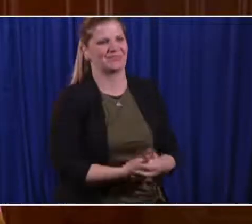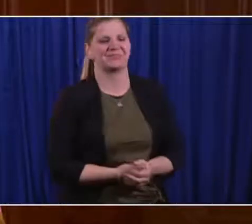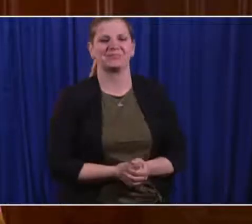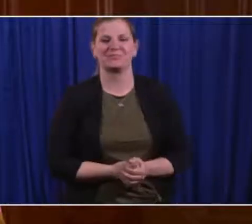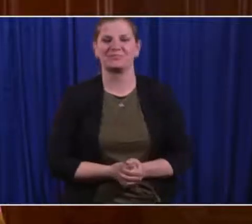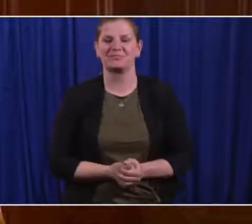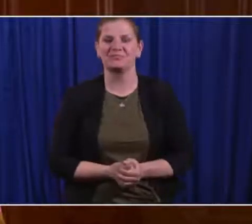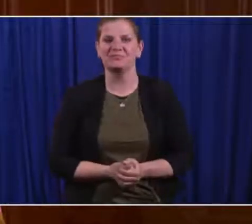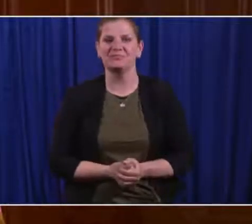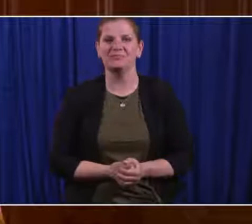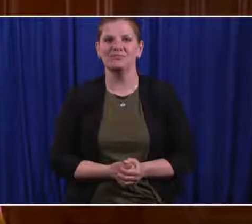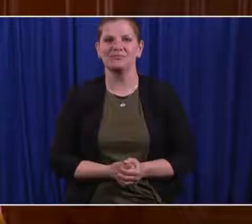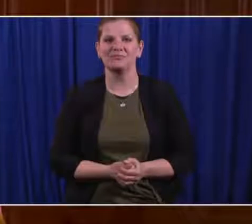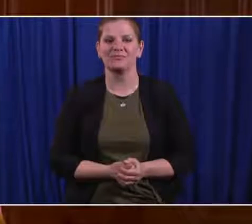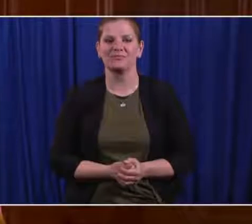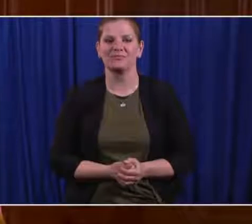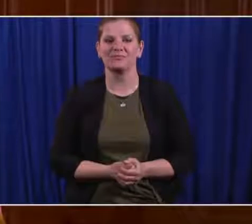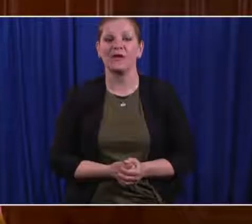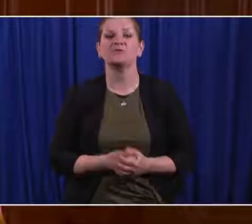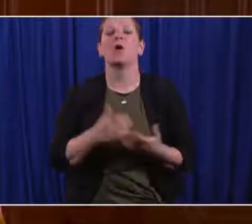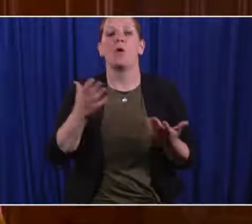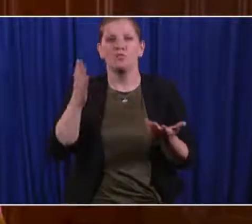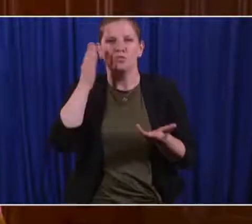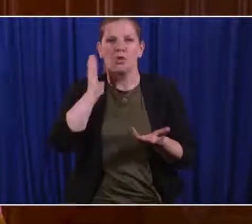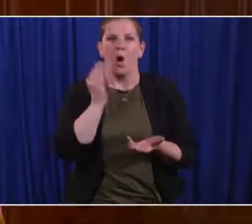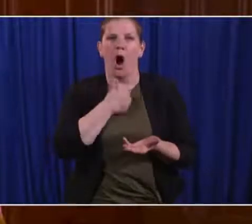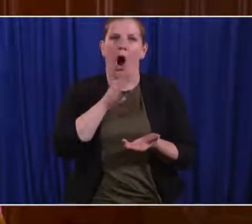We've talked about our central scheduling tool,